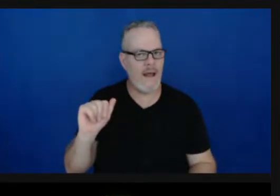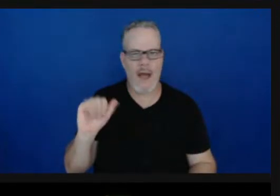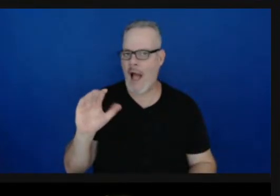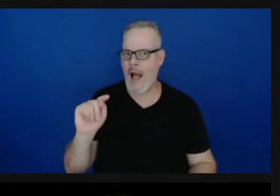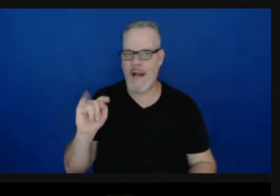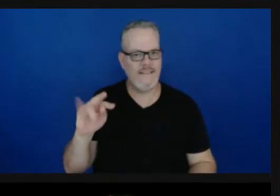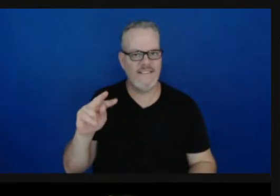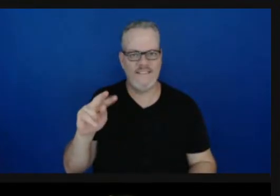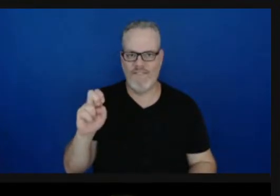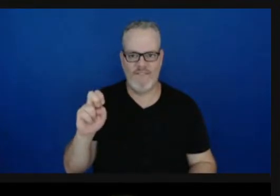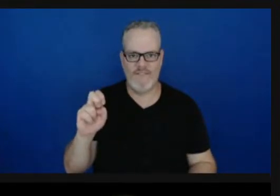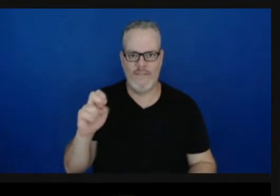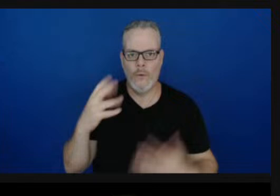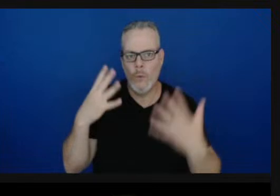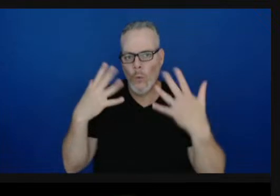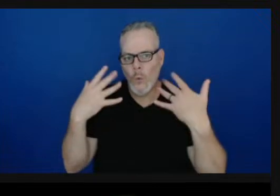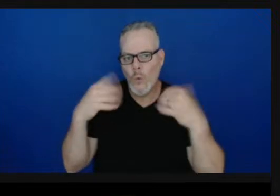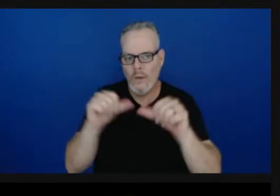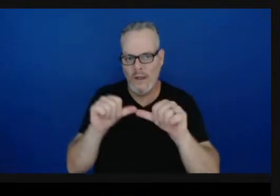So yeah, that's the